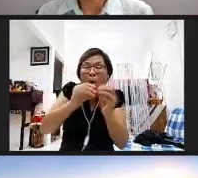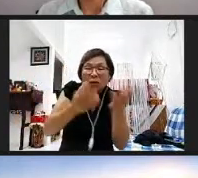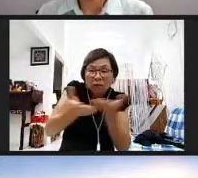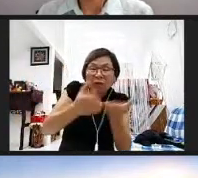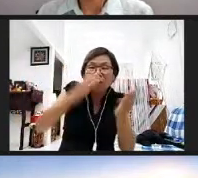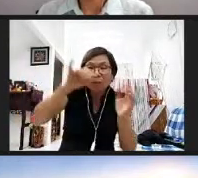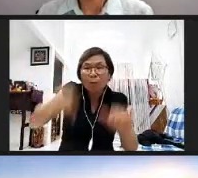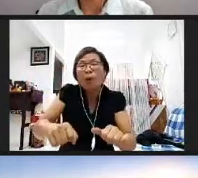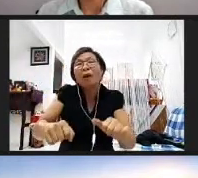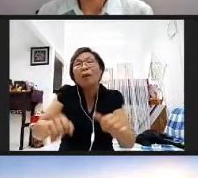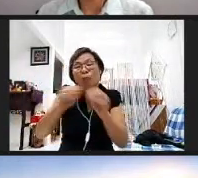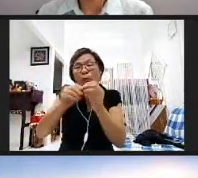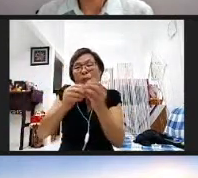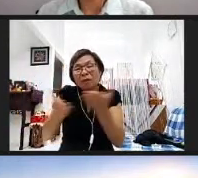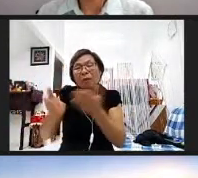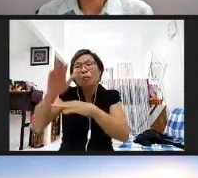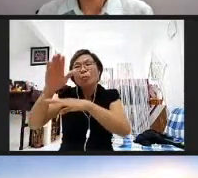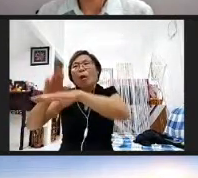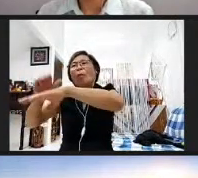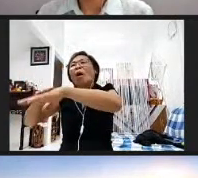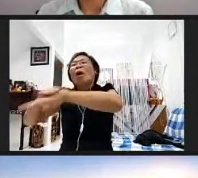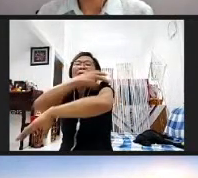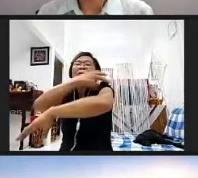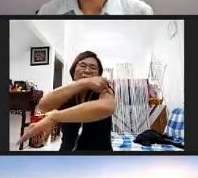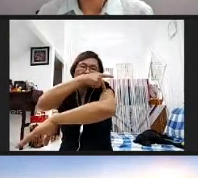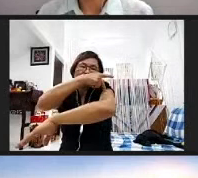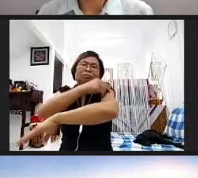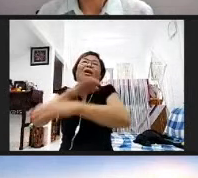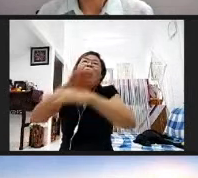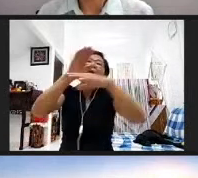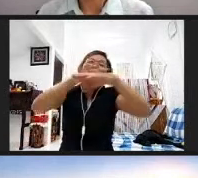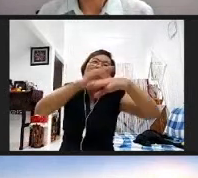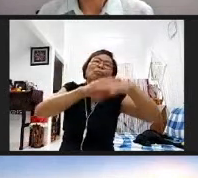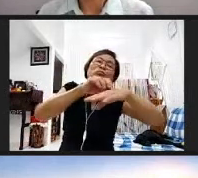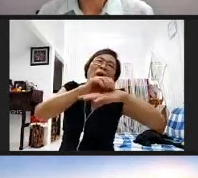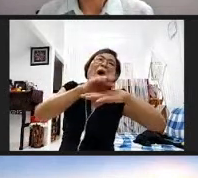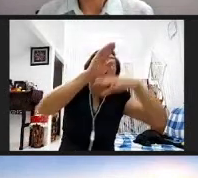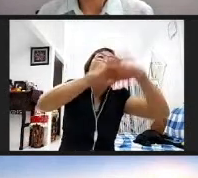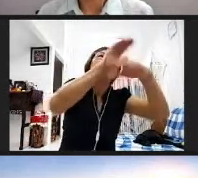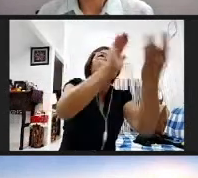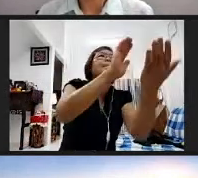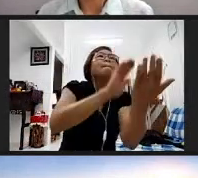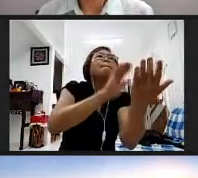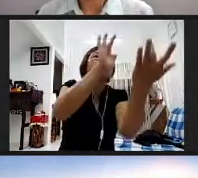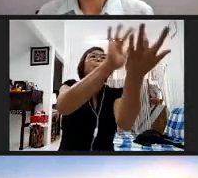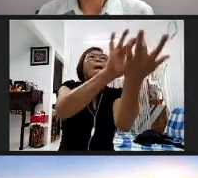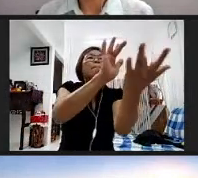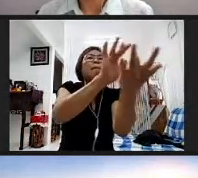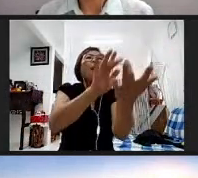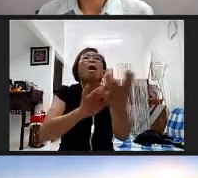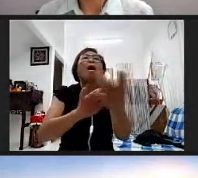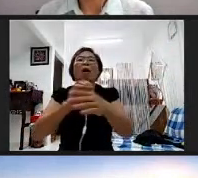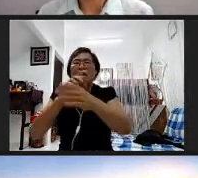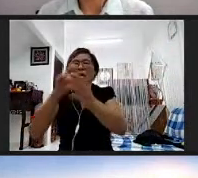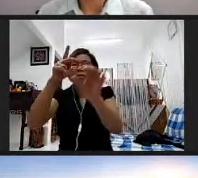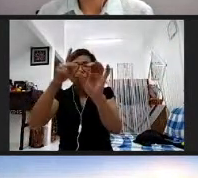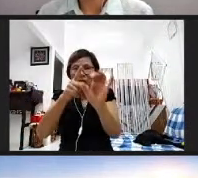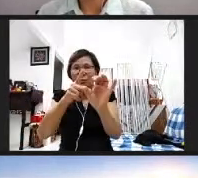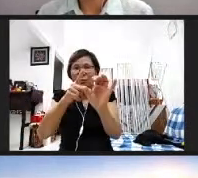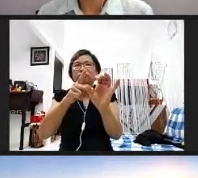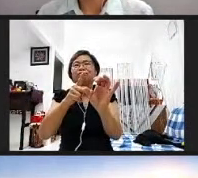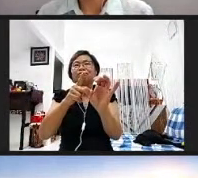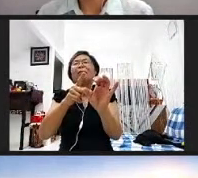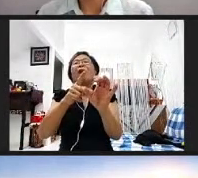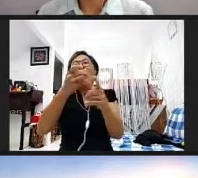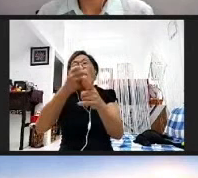can consult the clinical psychologist in the hospital. Of course, if they're too severe, they can come to me. So this